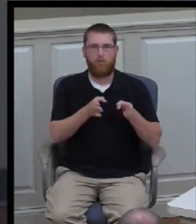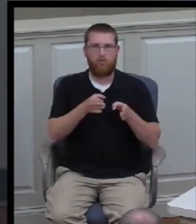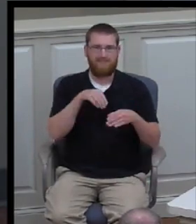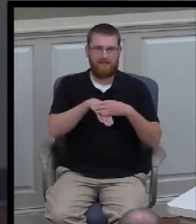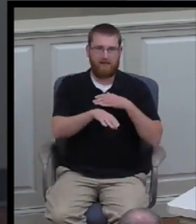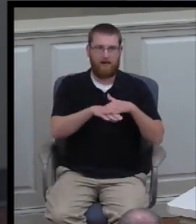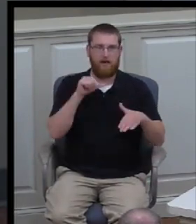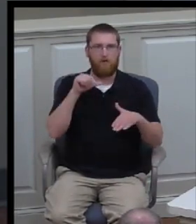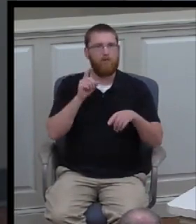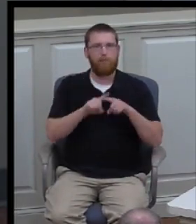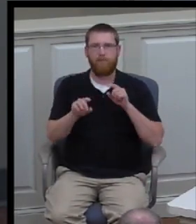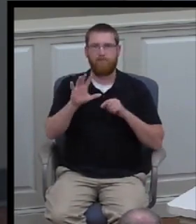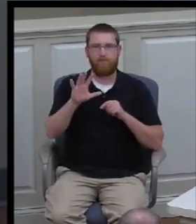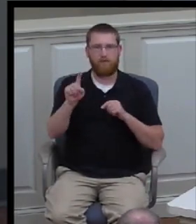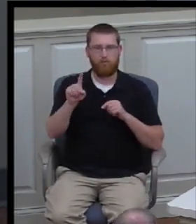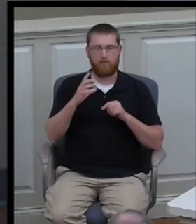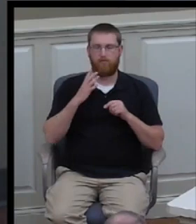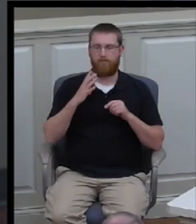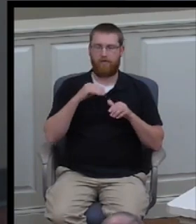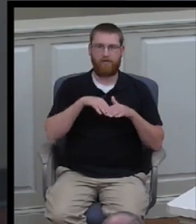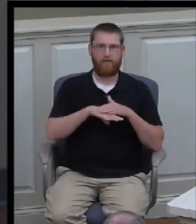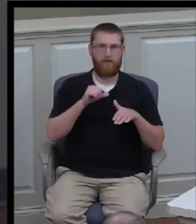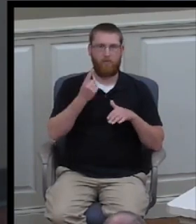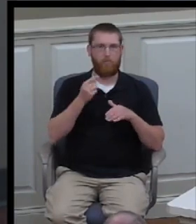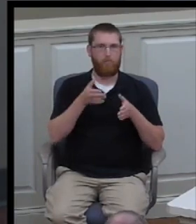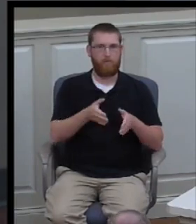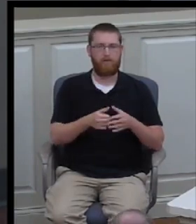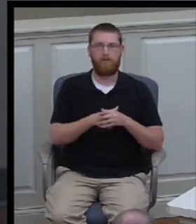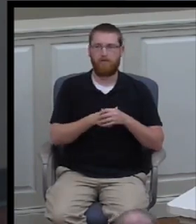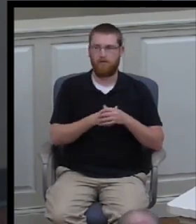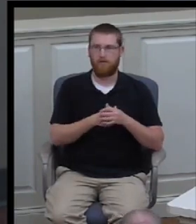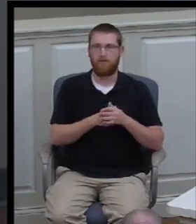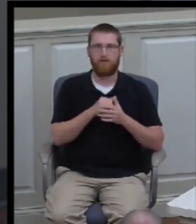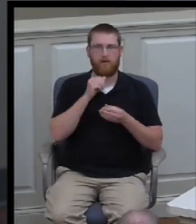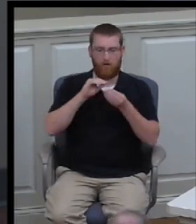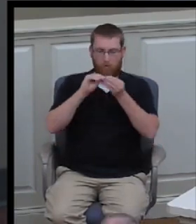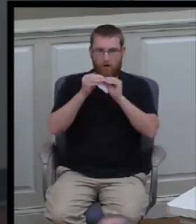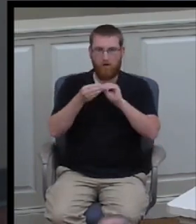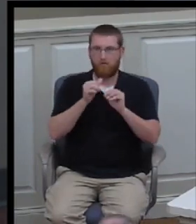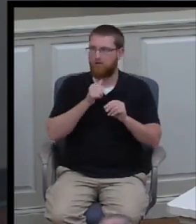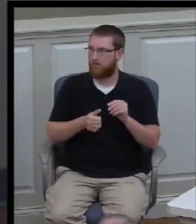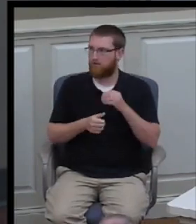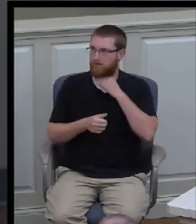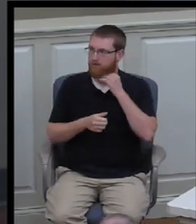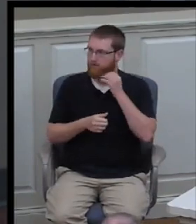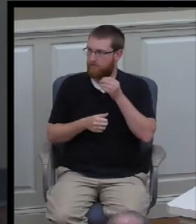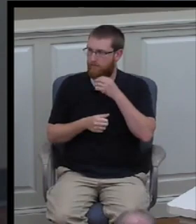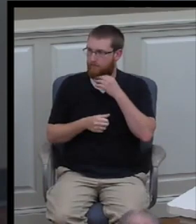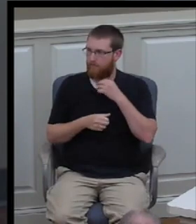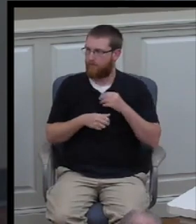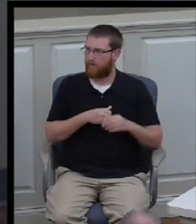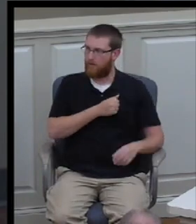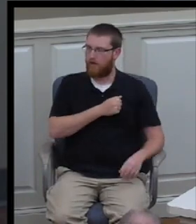egress, but 51 units is not really that dense. And I'm not sure what the option would have been to actually get out of the property.